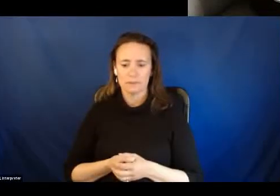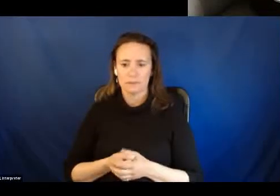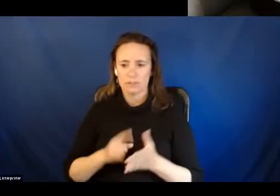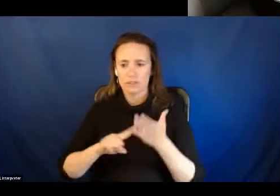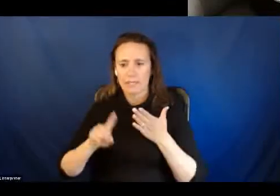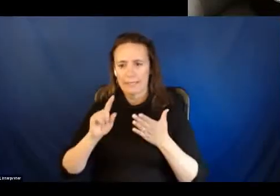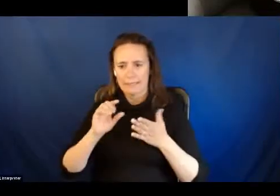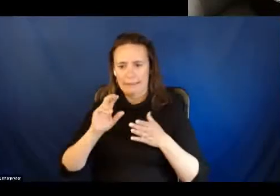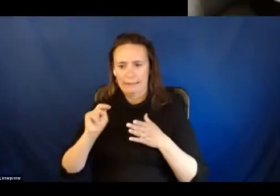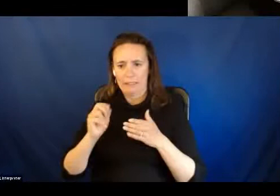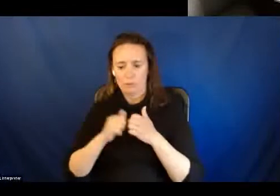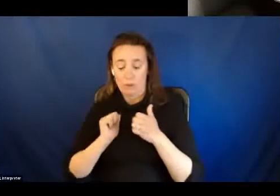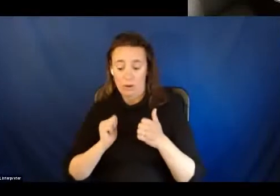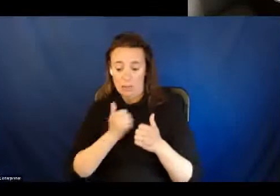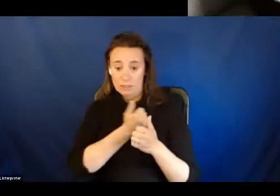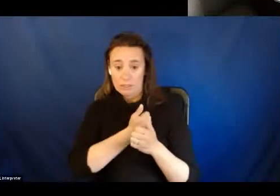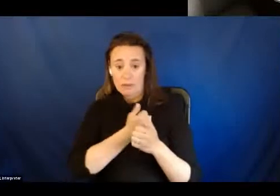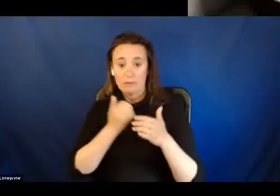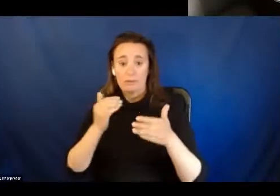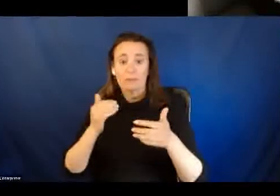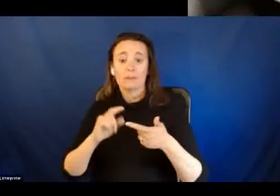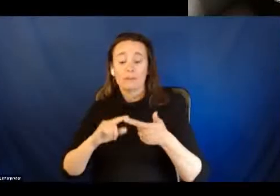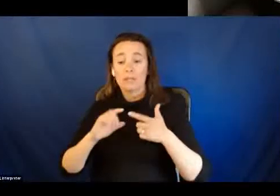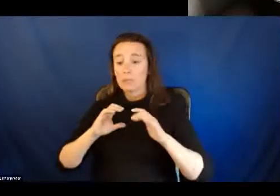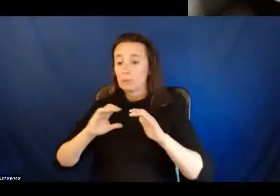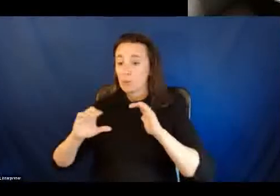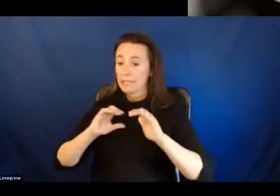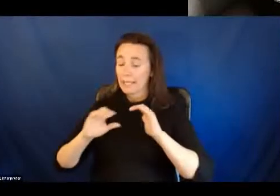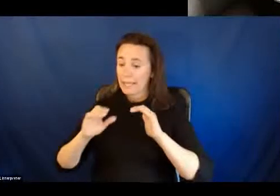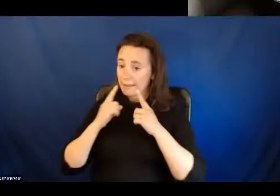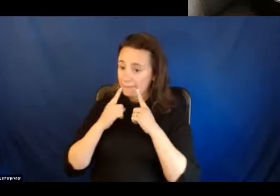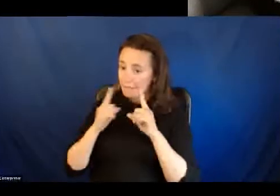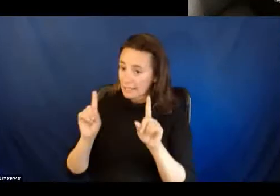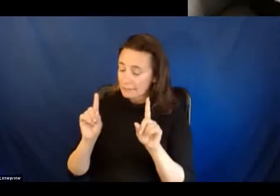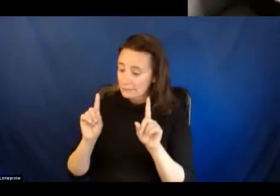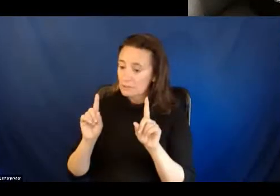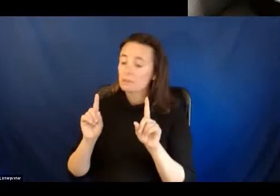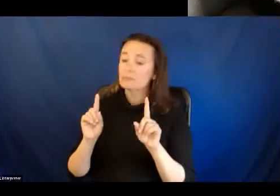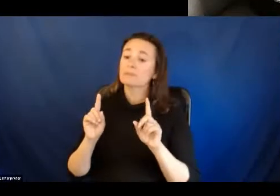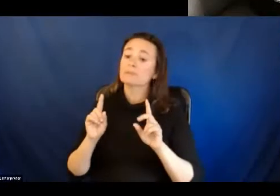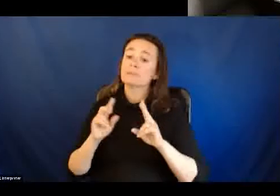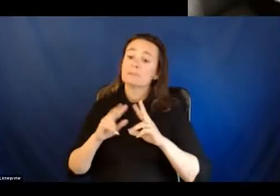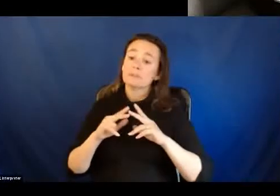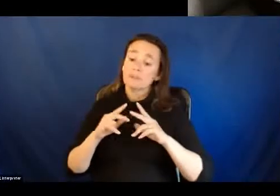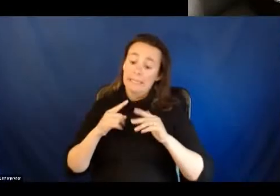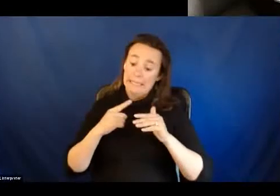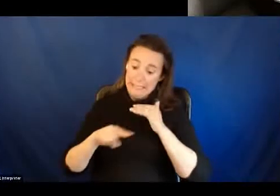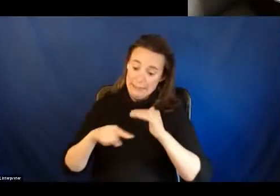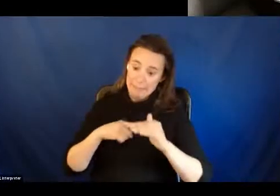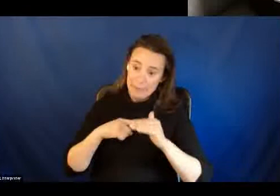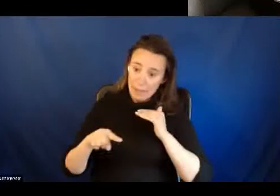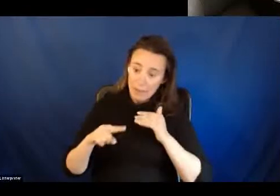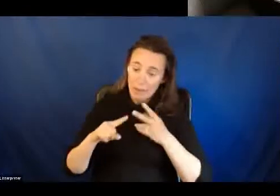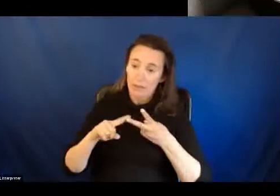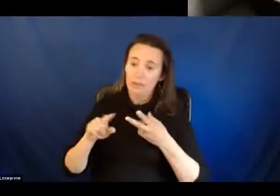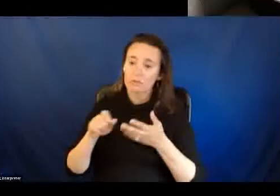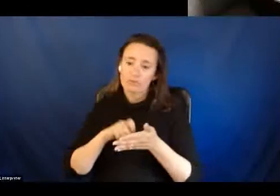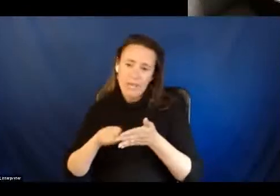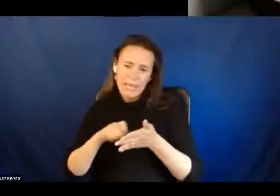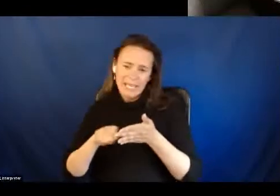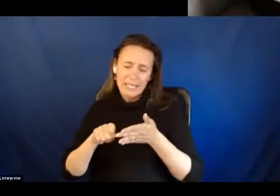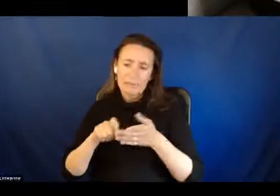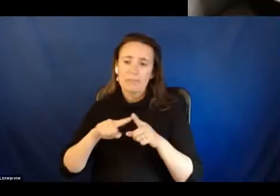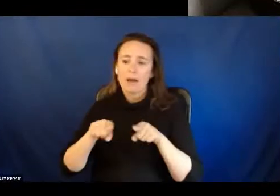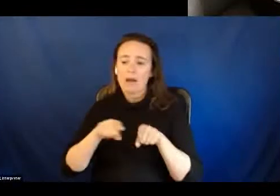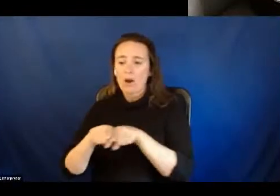We need to make sure that we're communicating effectively, not only through email and through passive communication forms like writing, but also that we're doing